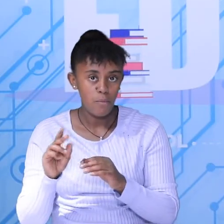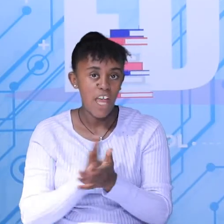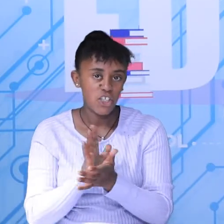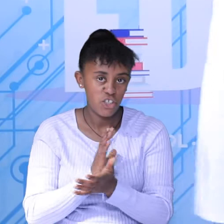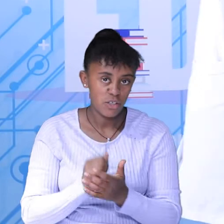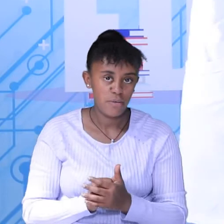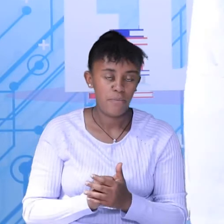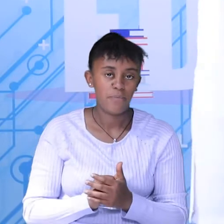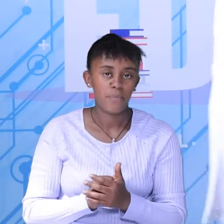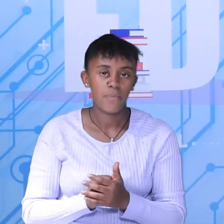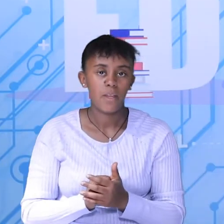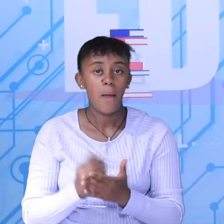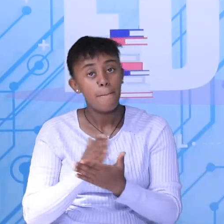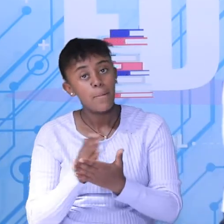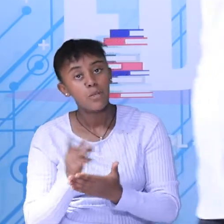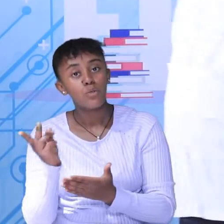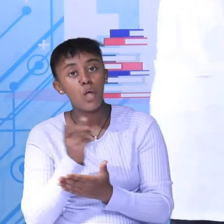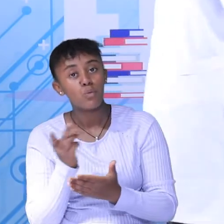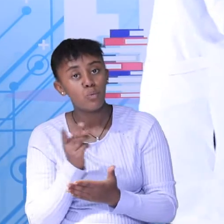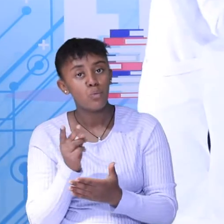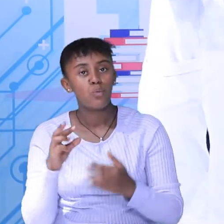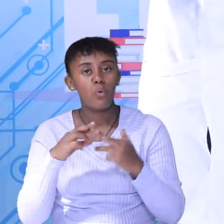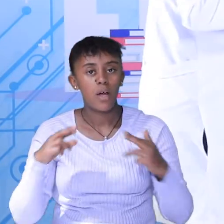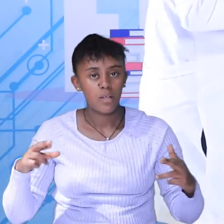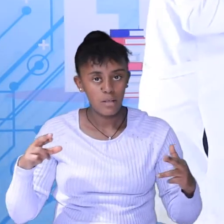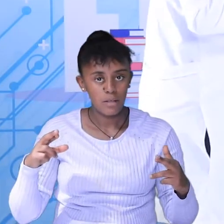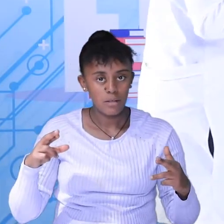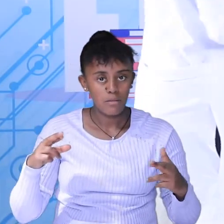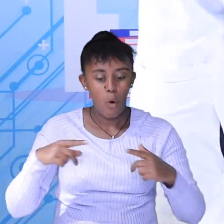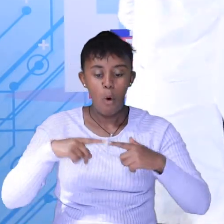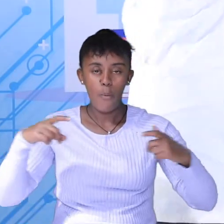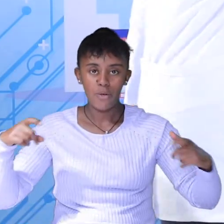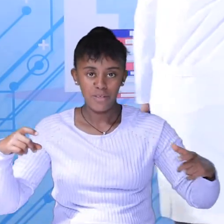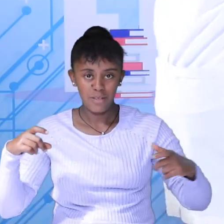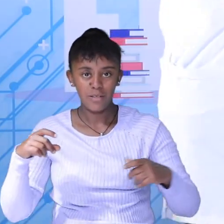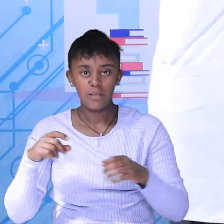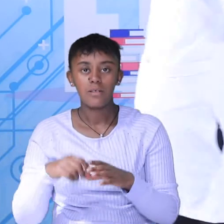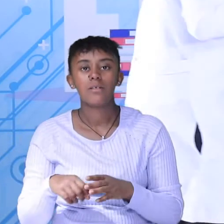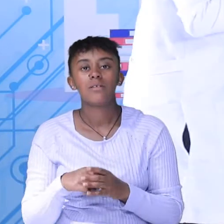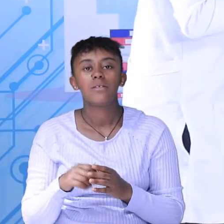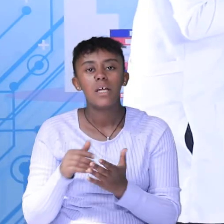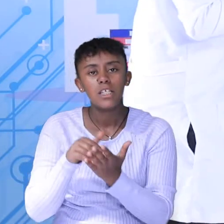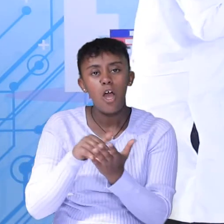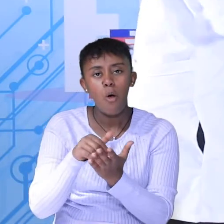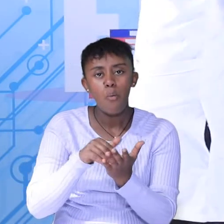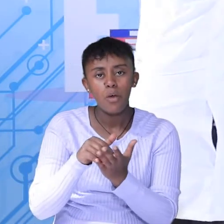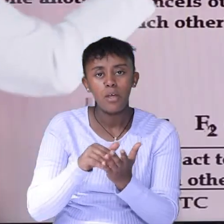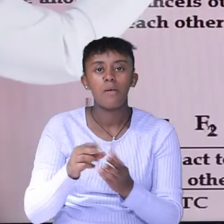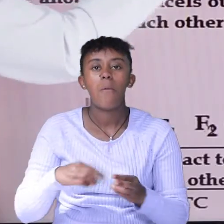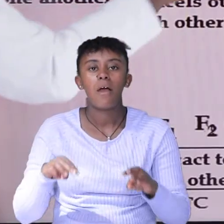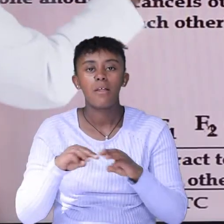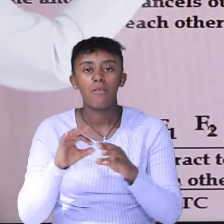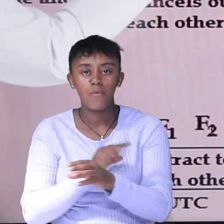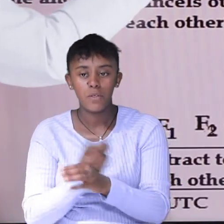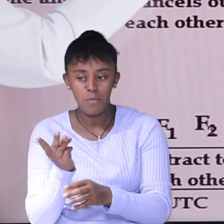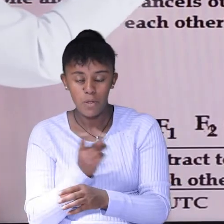magnetic force between the two wires when they carry opposite current direction. and there is a weak magnetic force